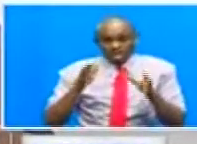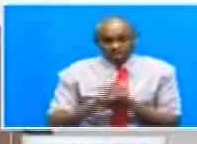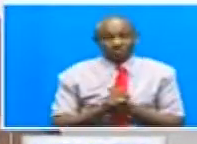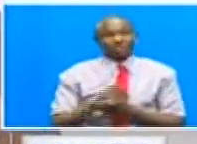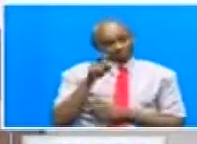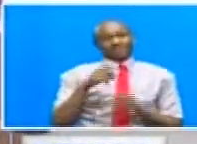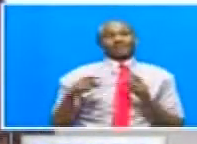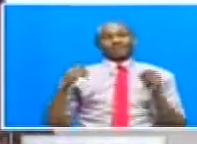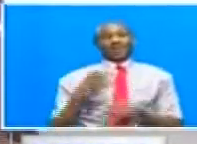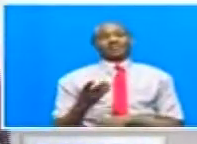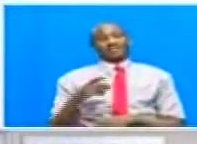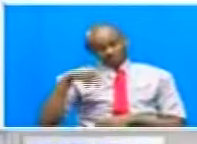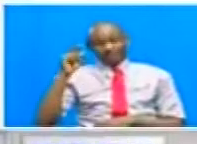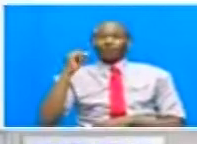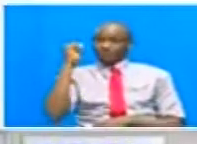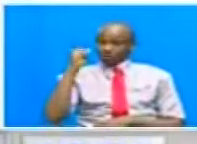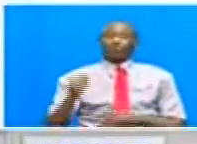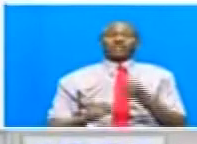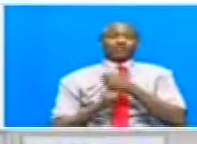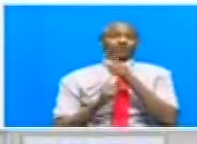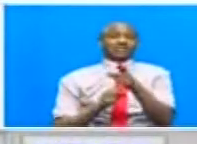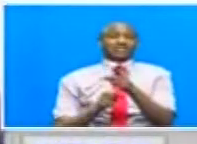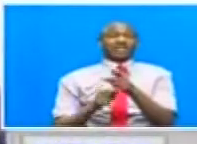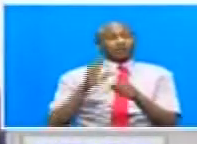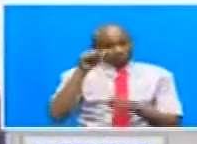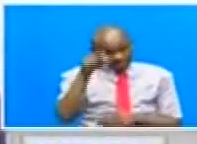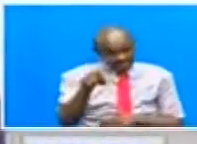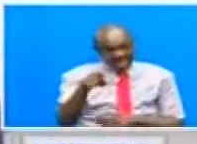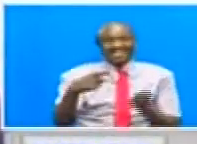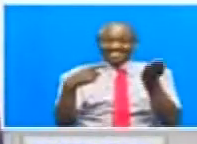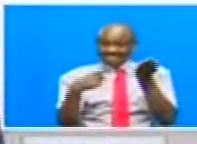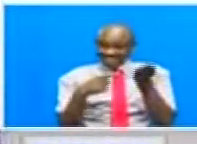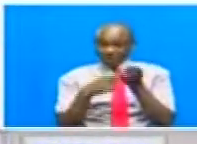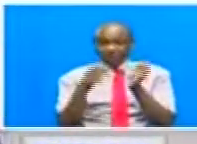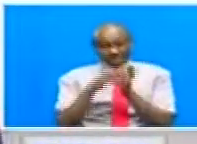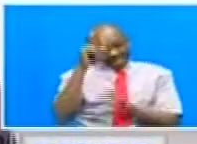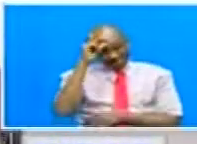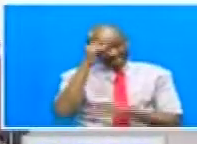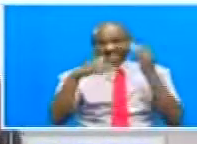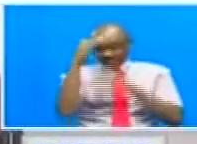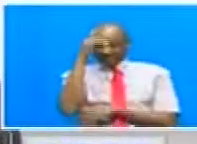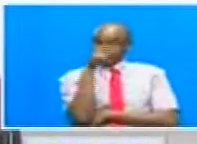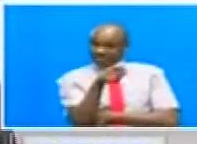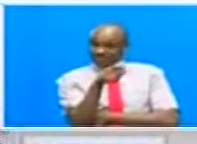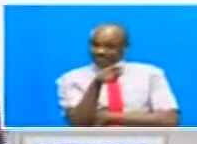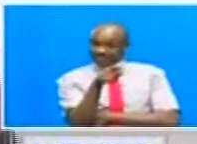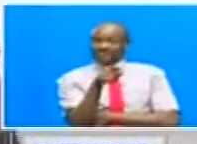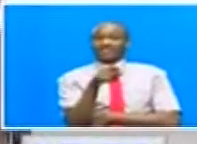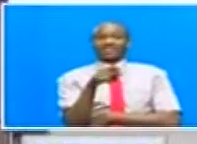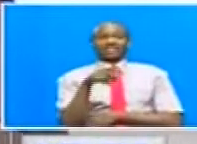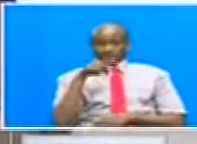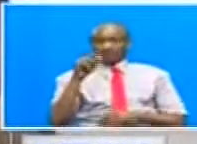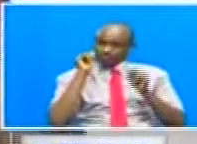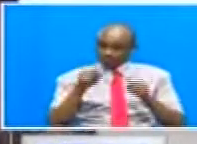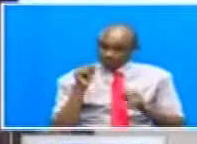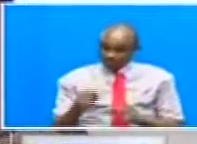and political leaders to come and support that. And then that gives the technical and the governance experts, like the National Land Commission, the space to be